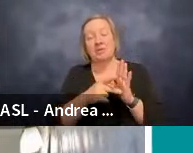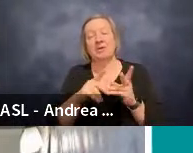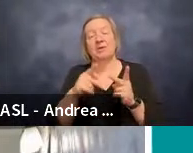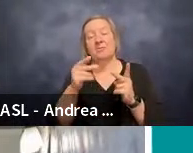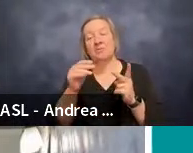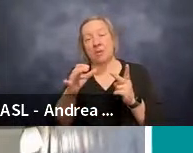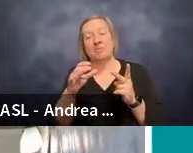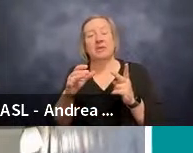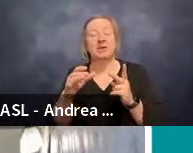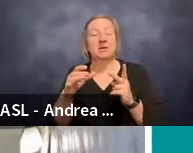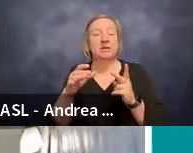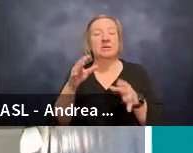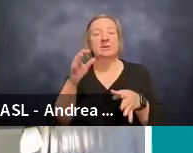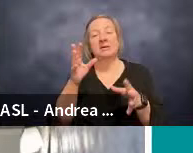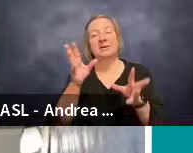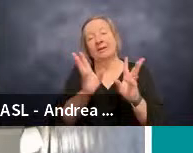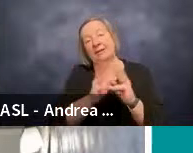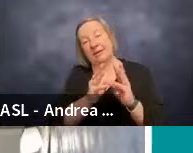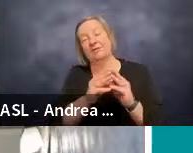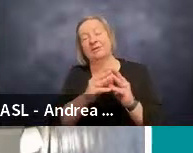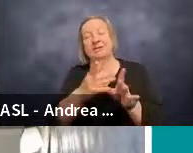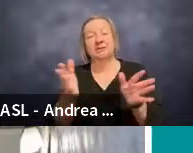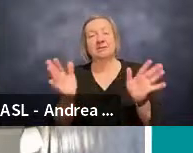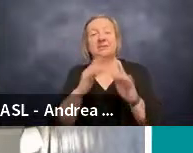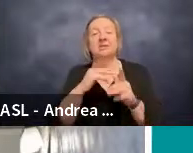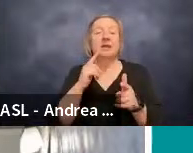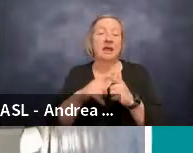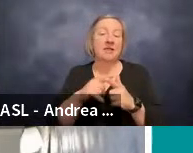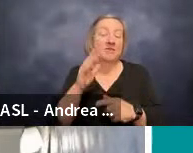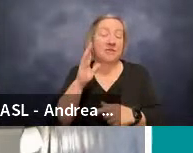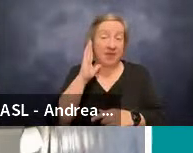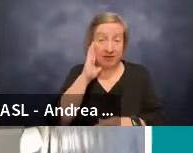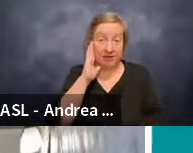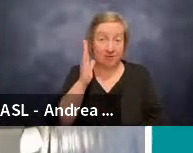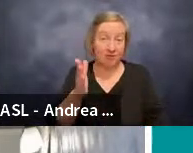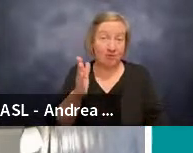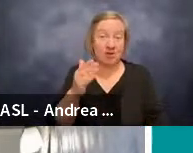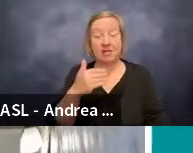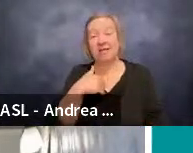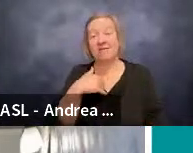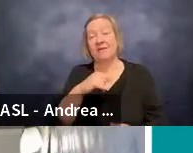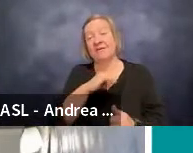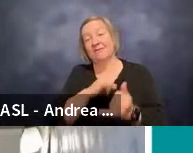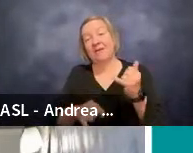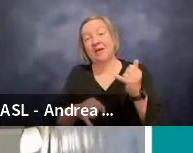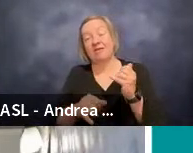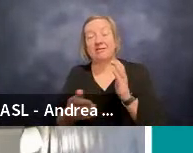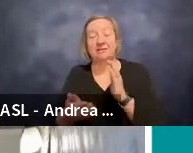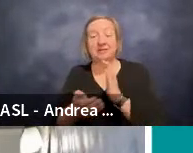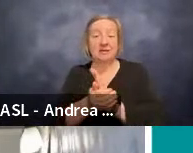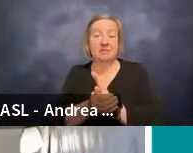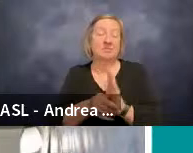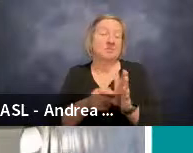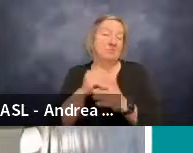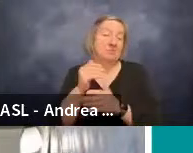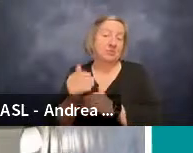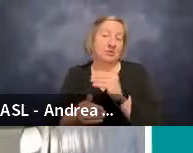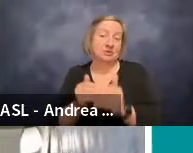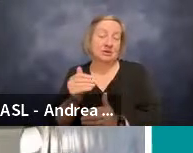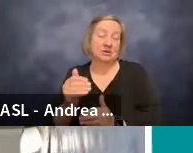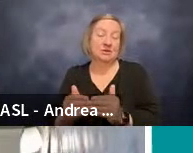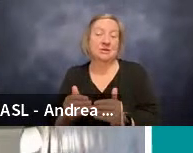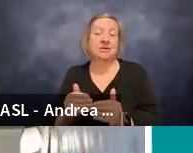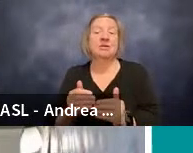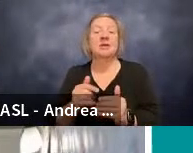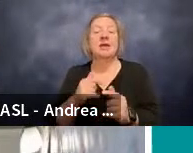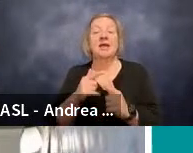hearings, and that will then put us into the final supplemental process, getting to a